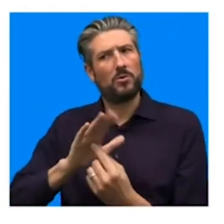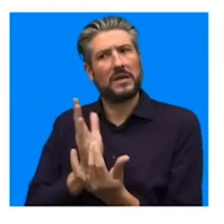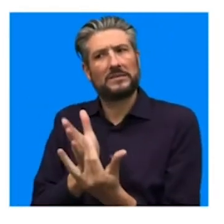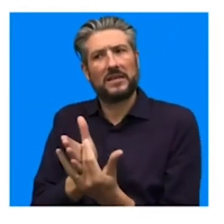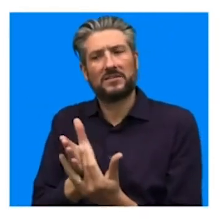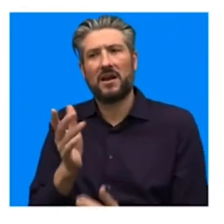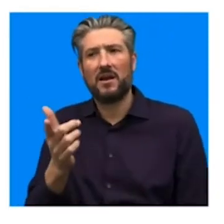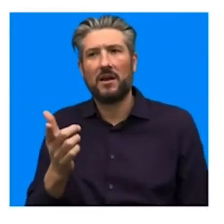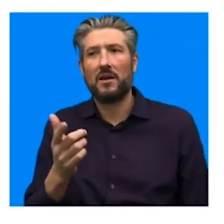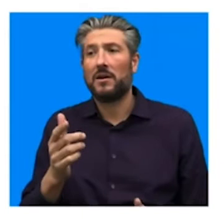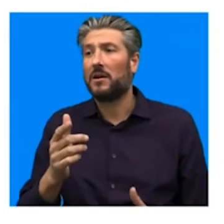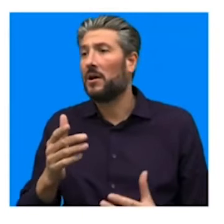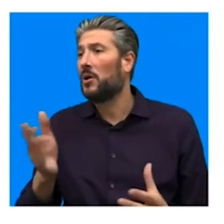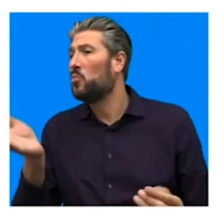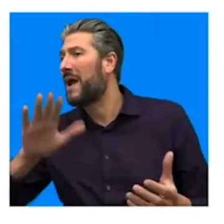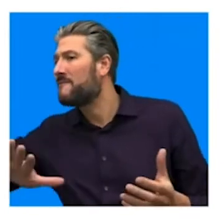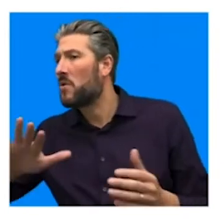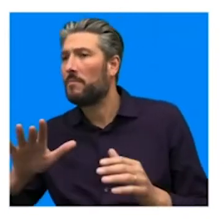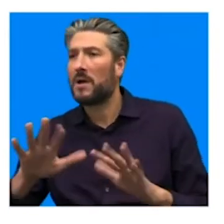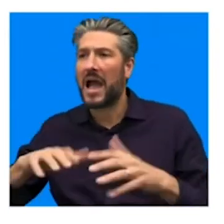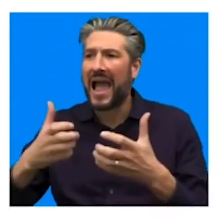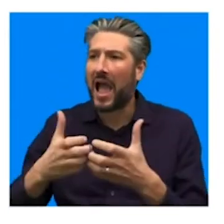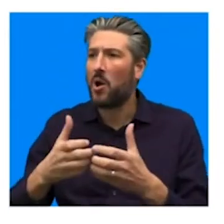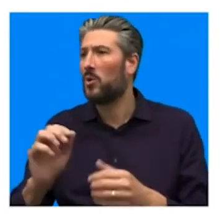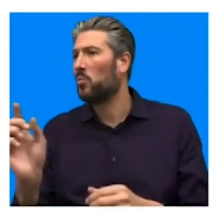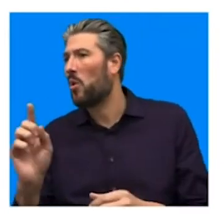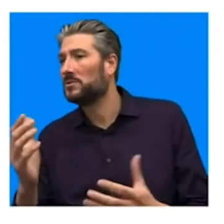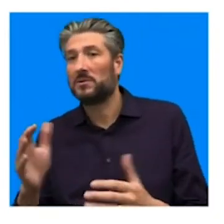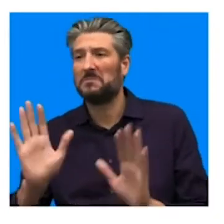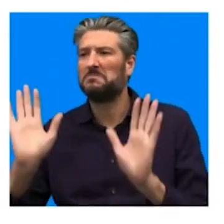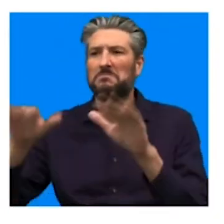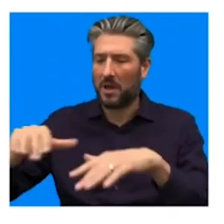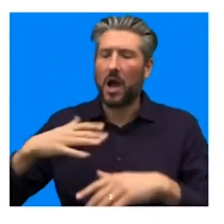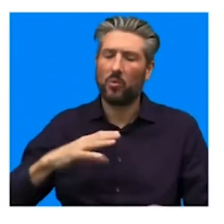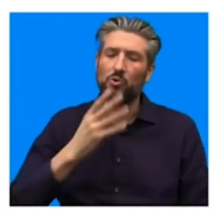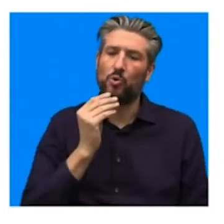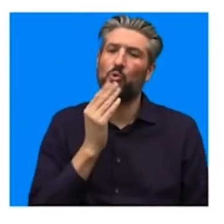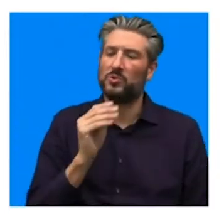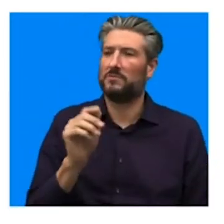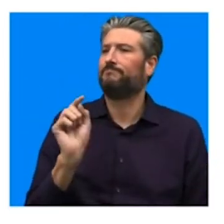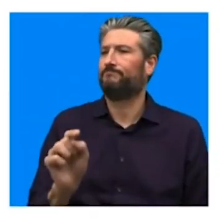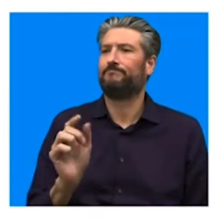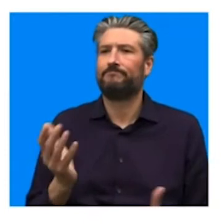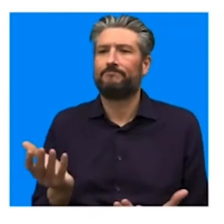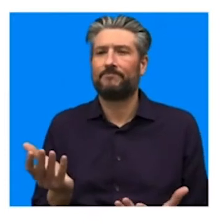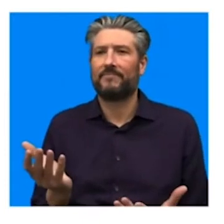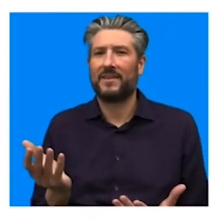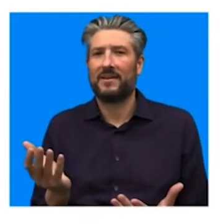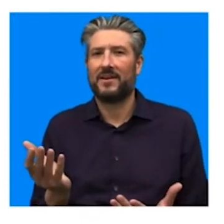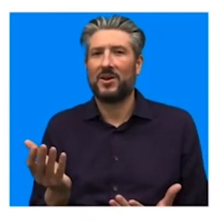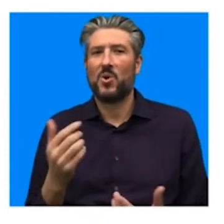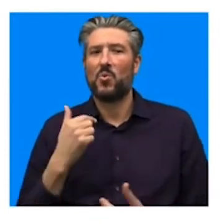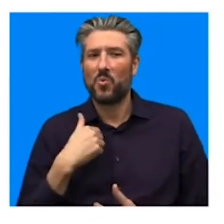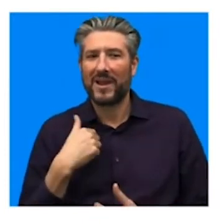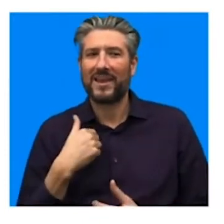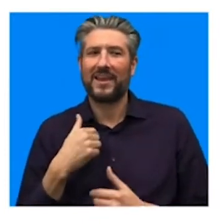what's behind it. As a user, I want to use it like everyone else. So, you know, we shouldn't even deal about the terminology